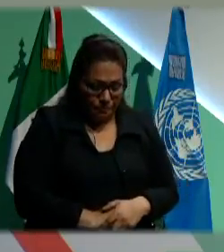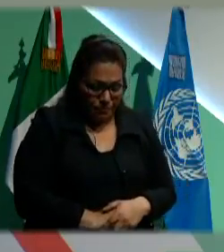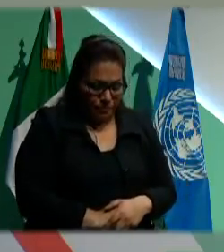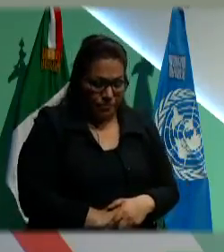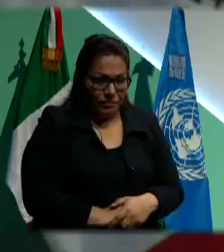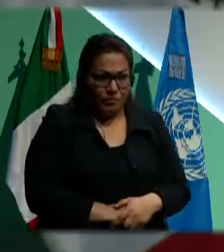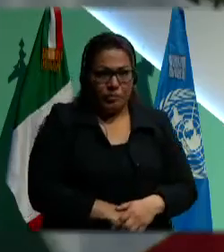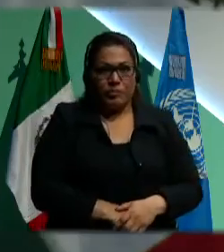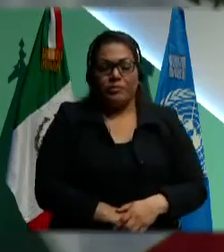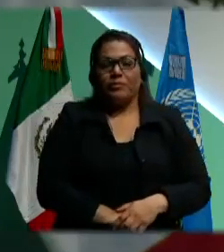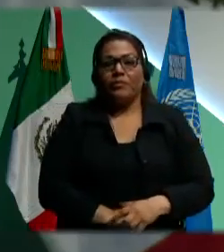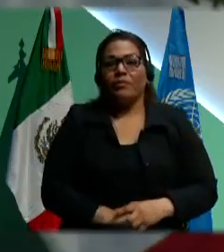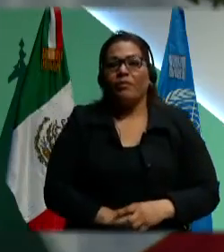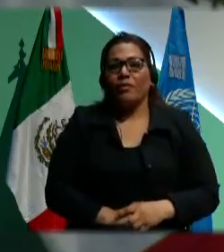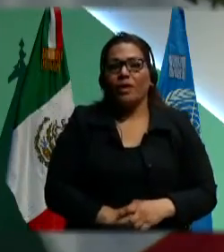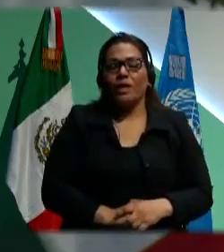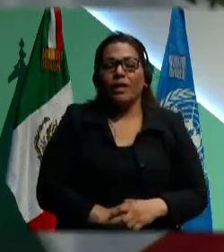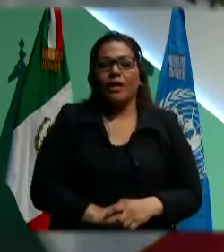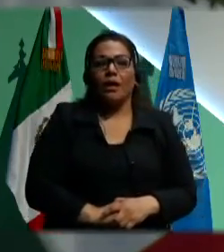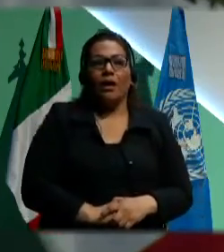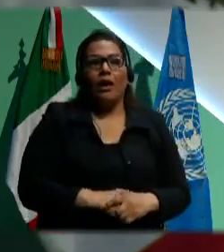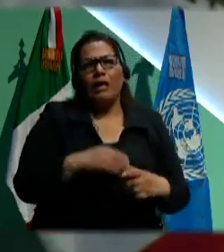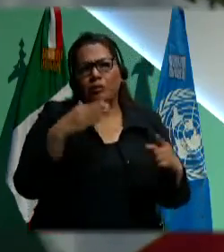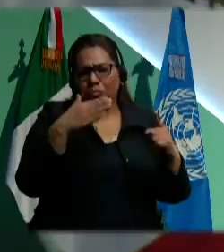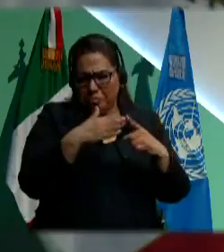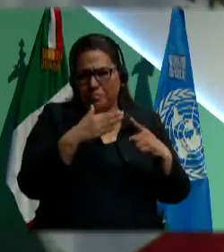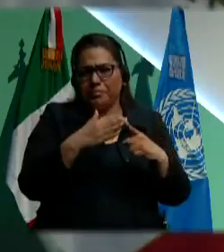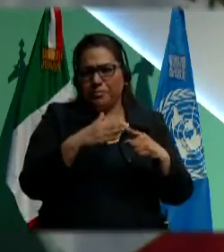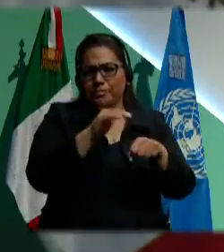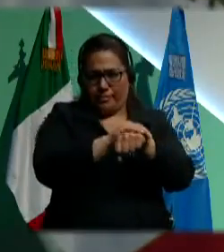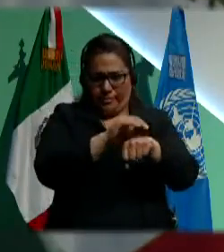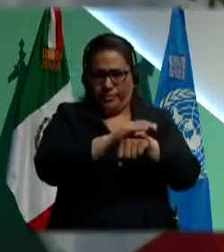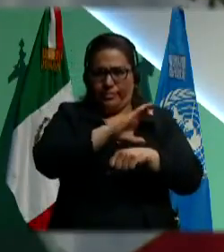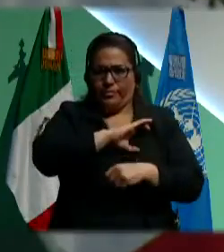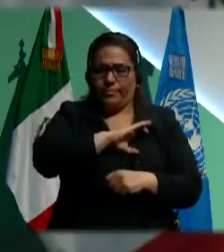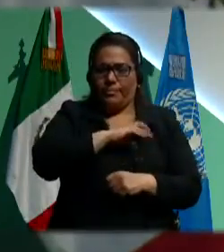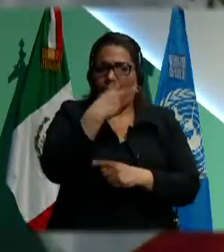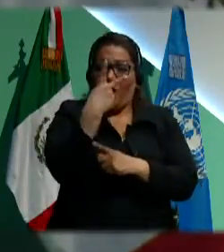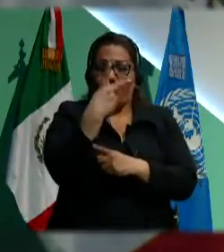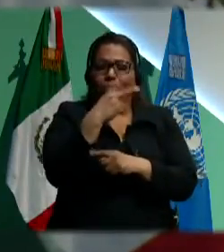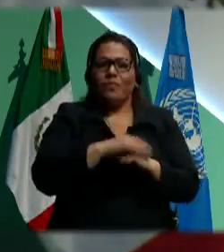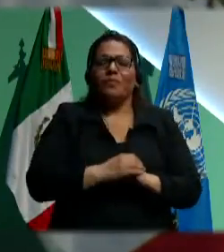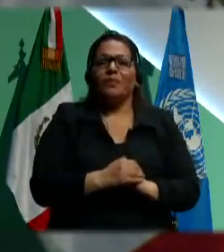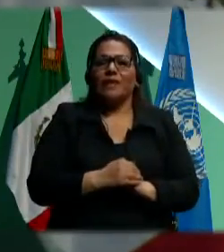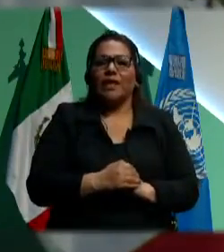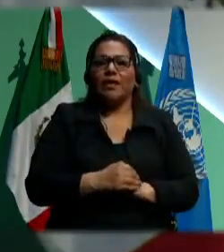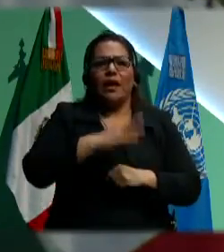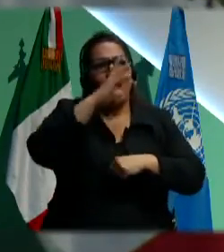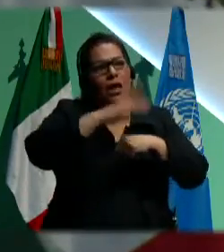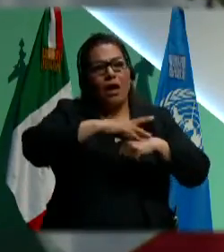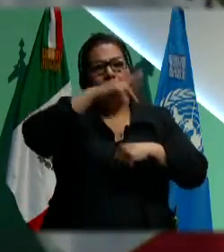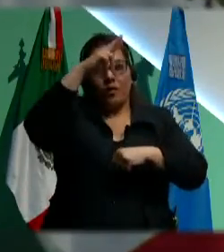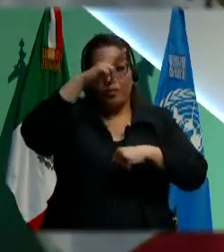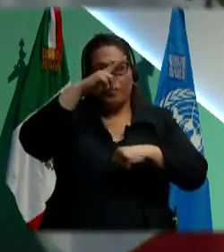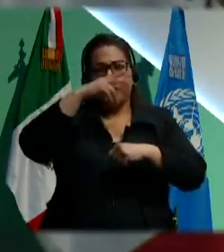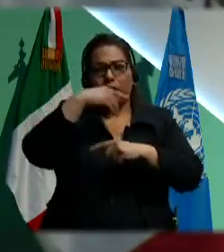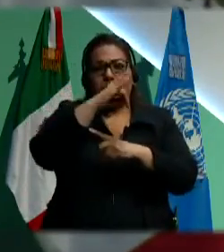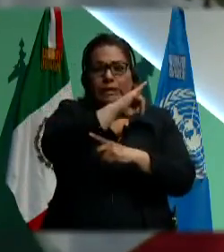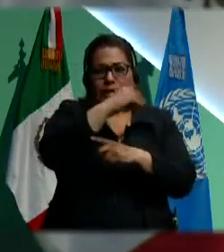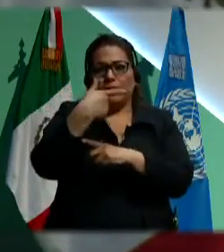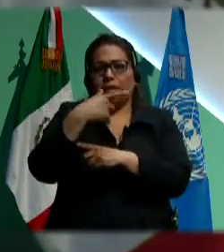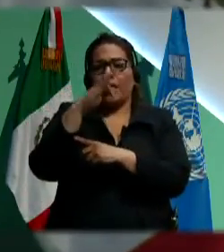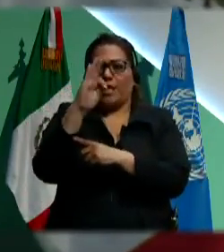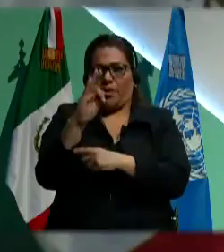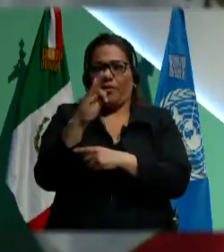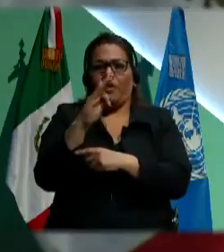Respected colleagues and dear friends, most of us who come back to the IGF year after year share a